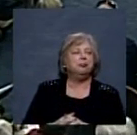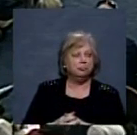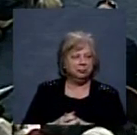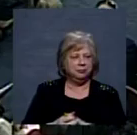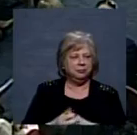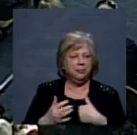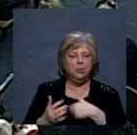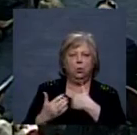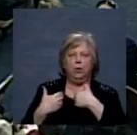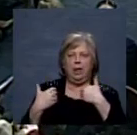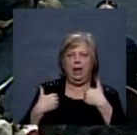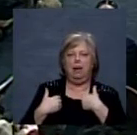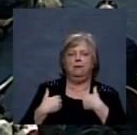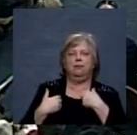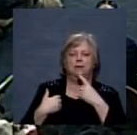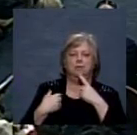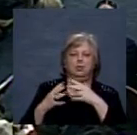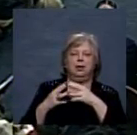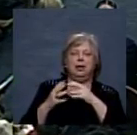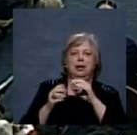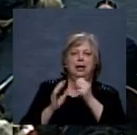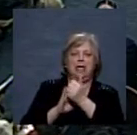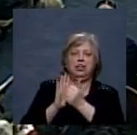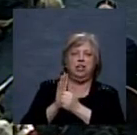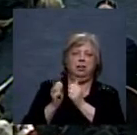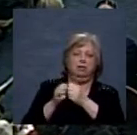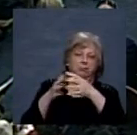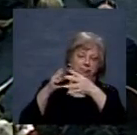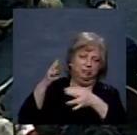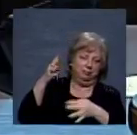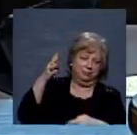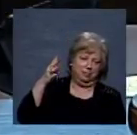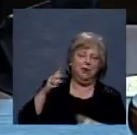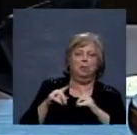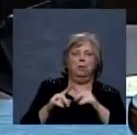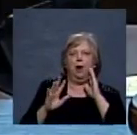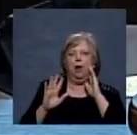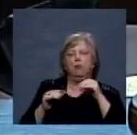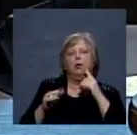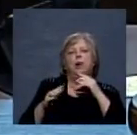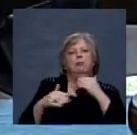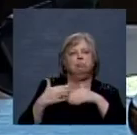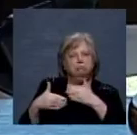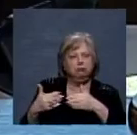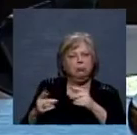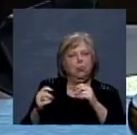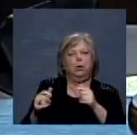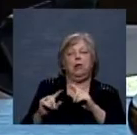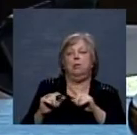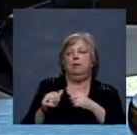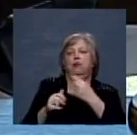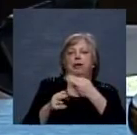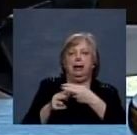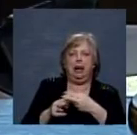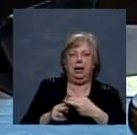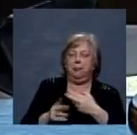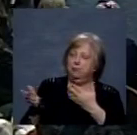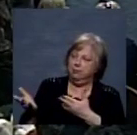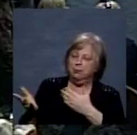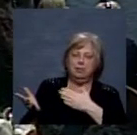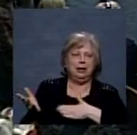We've got a fairly long agenda, but hopefully we can move through it quickly. But first, we need to read the roll. Madam Clerk, if you would,